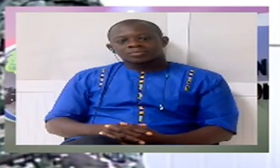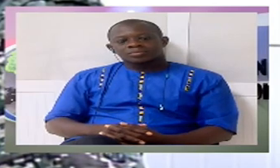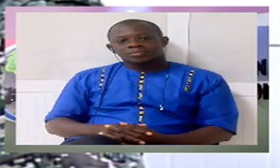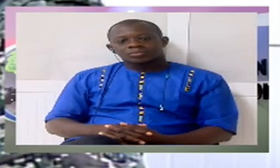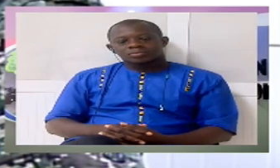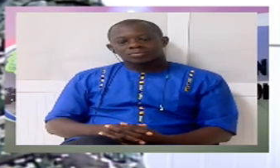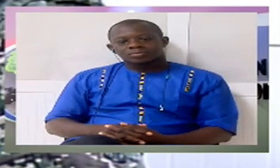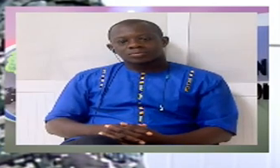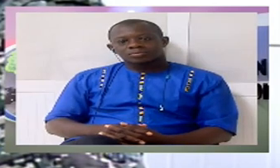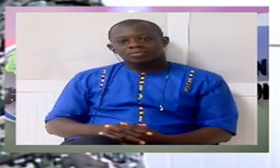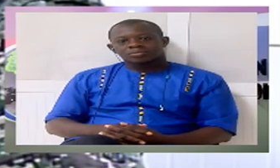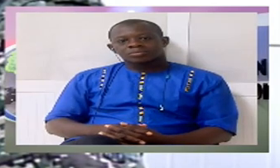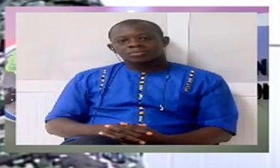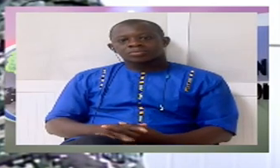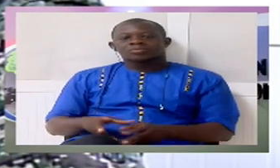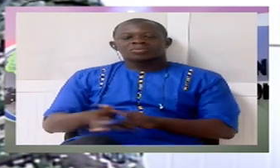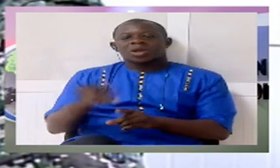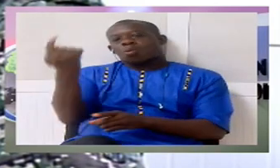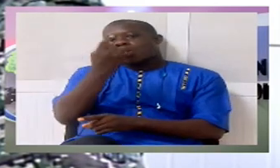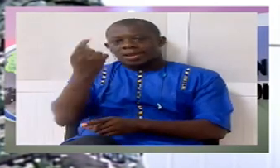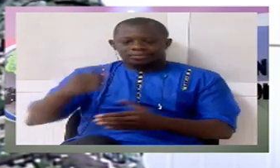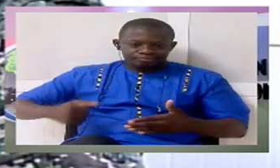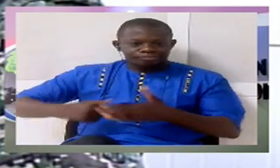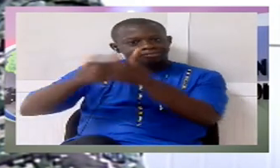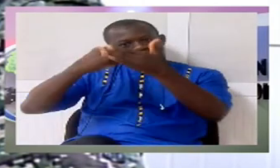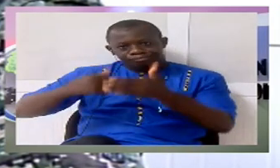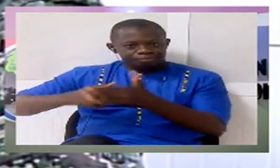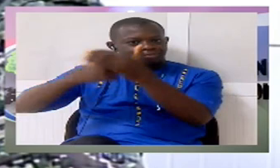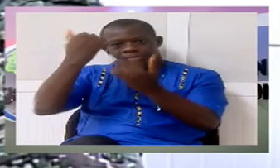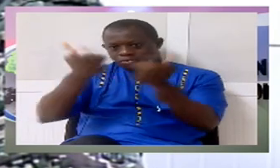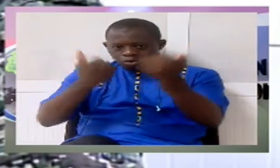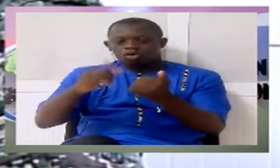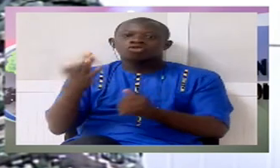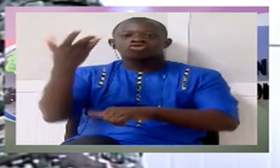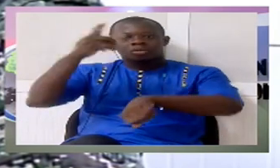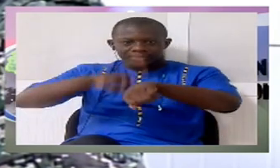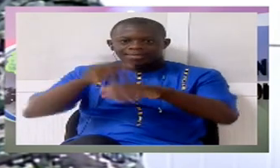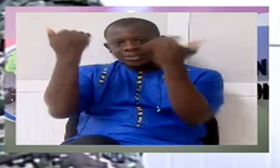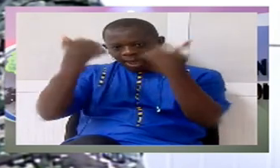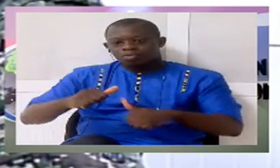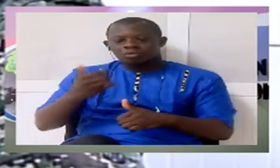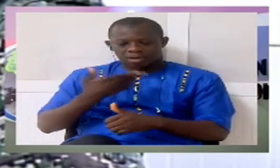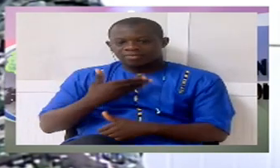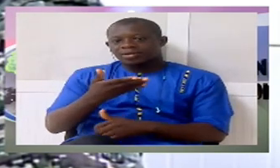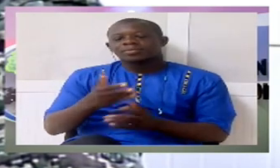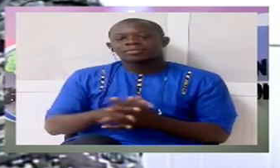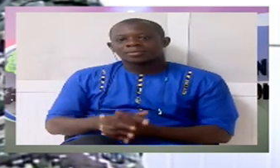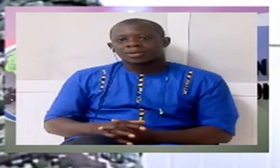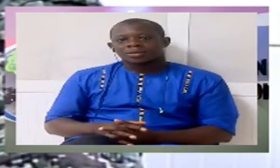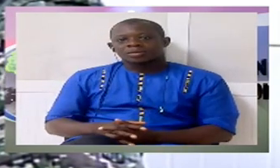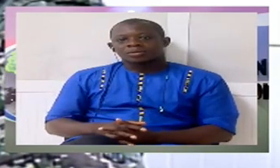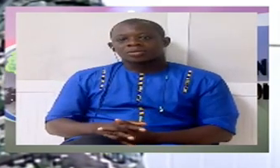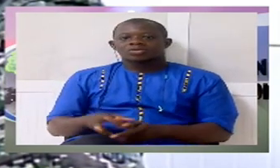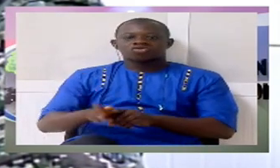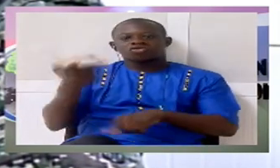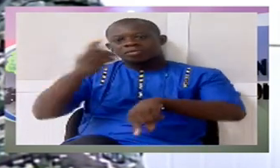Hana accident moto. Bi moto lele dab yu am. Vehicle accident sometimes happens.